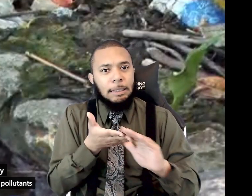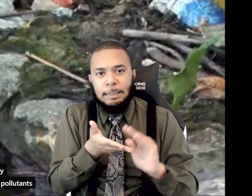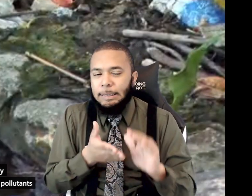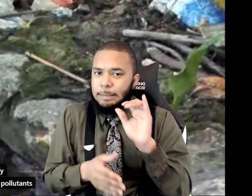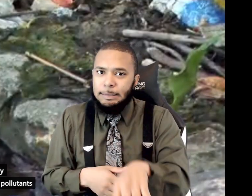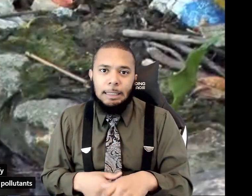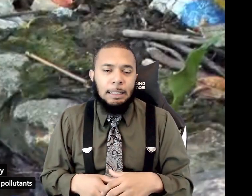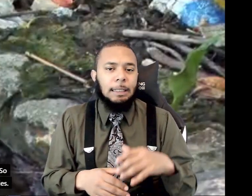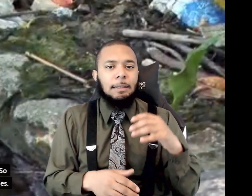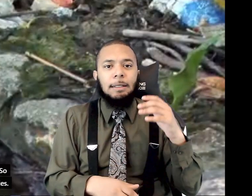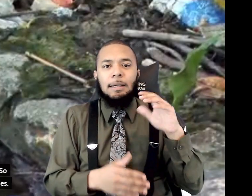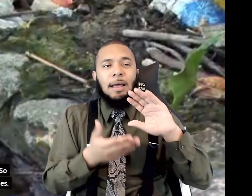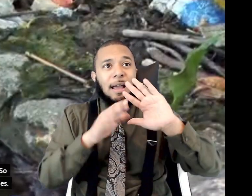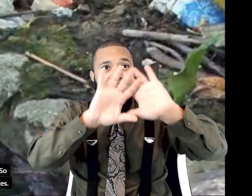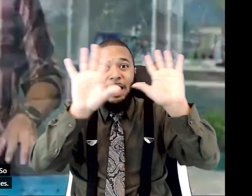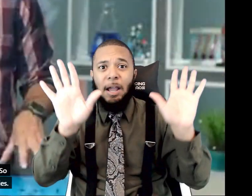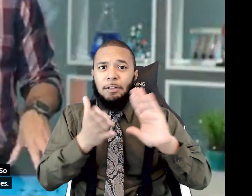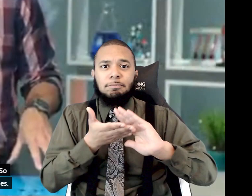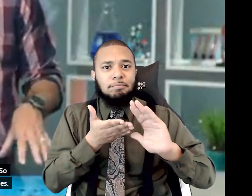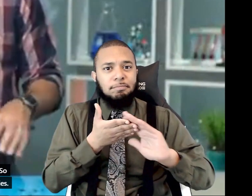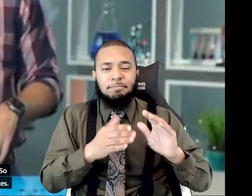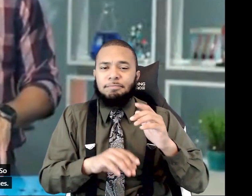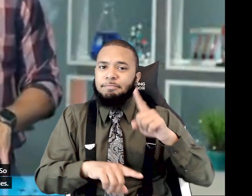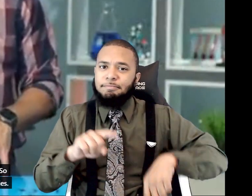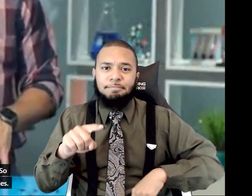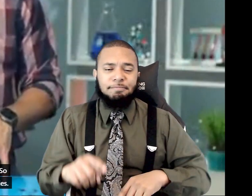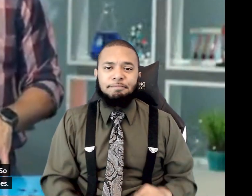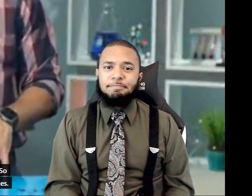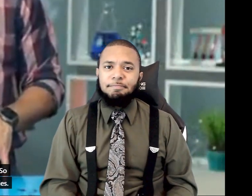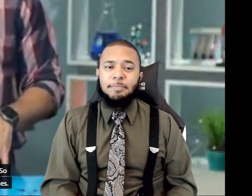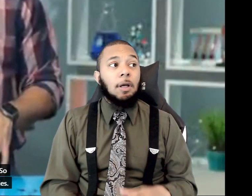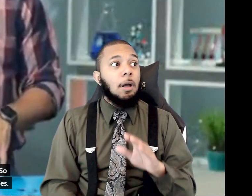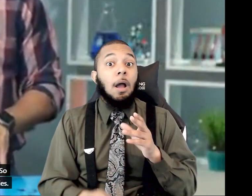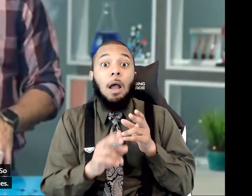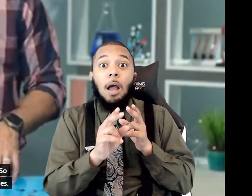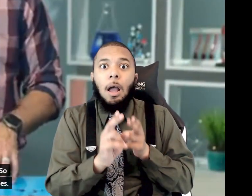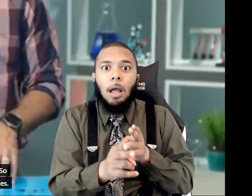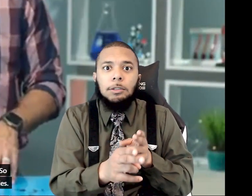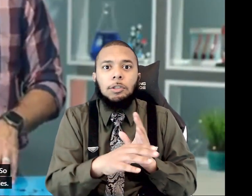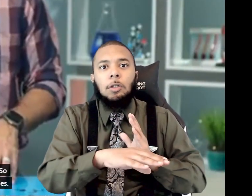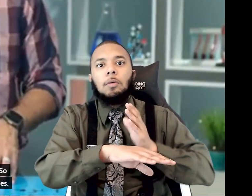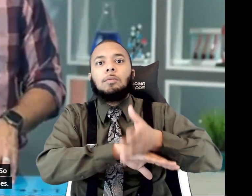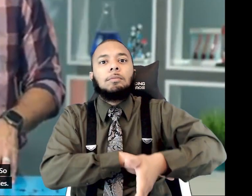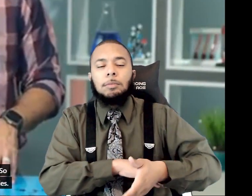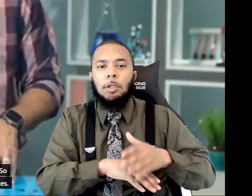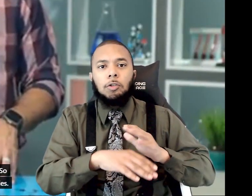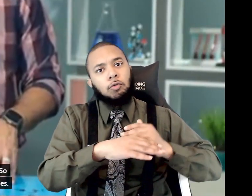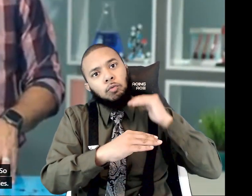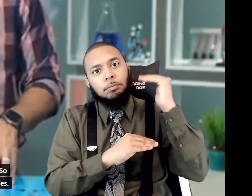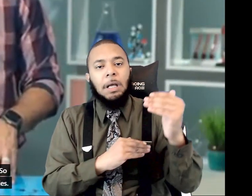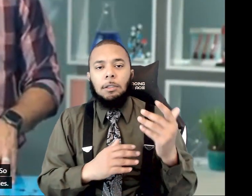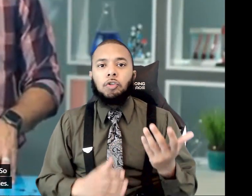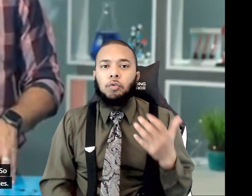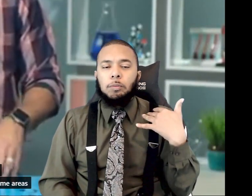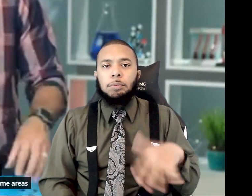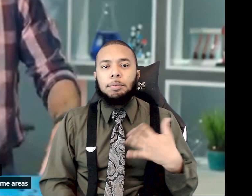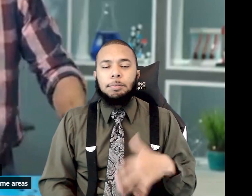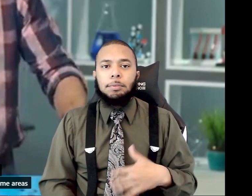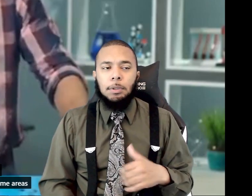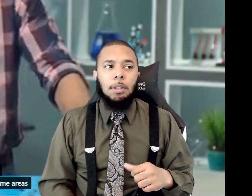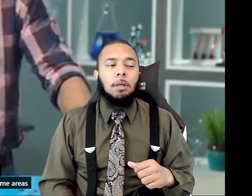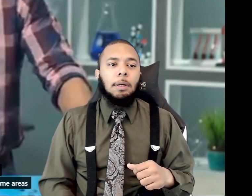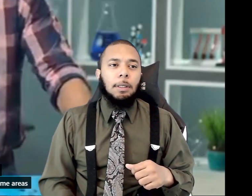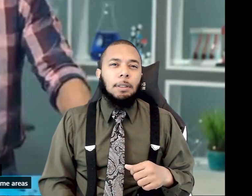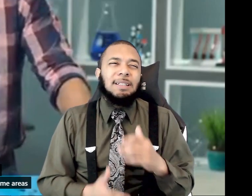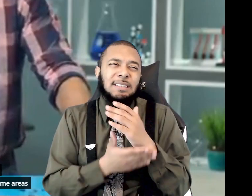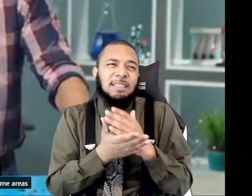because we're putting pollutants into it. Overhunting. Okay, so overhunting of certain species.